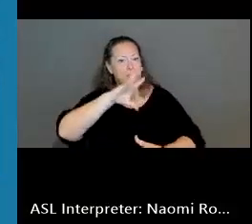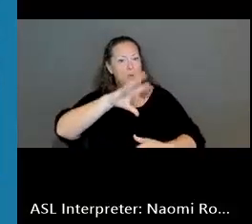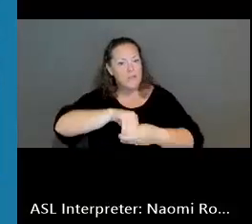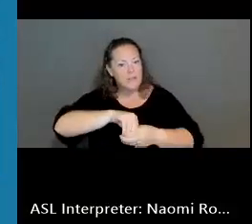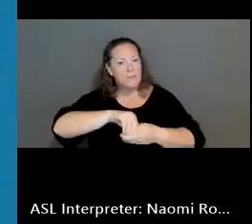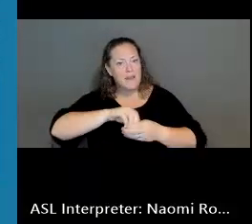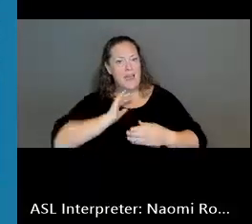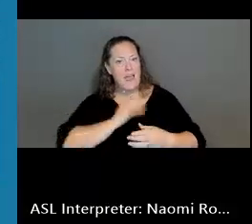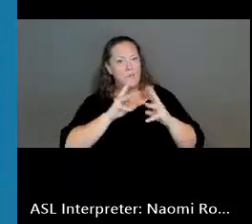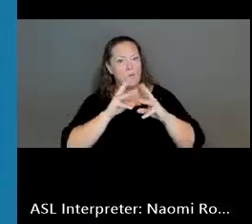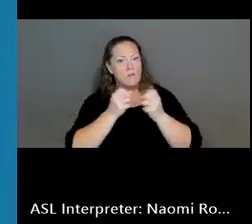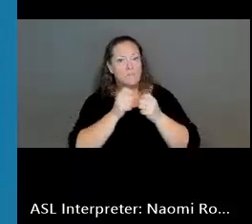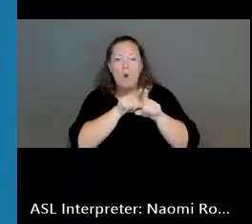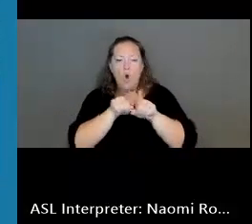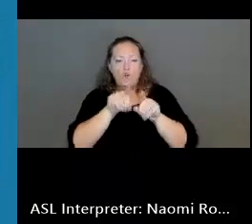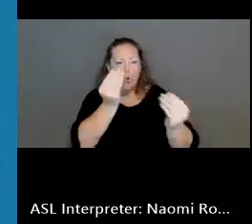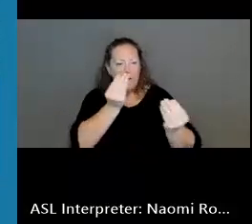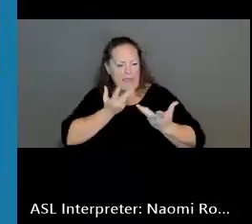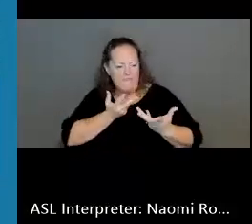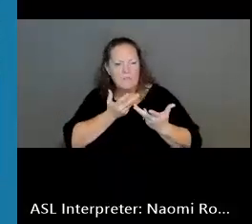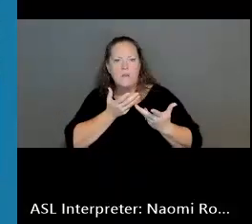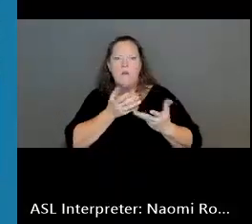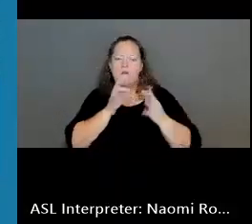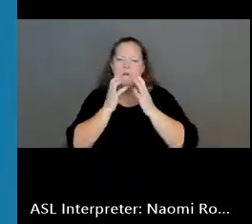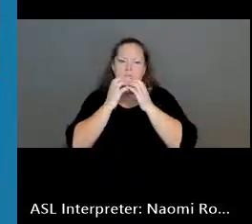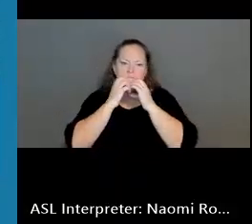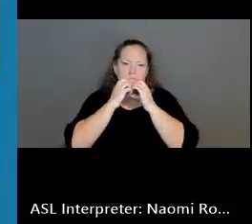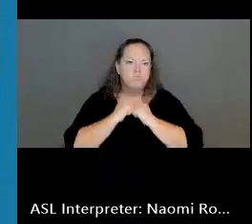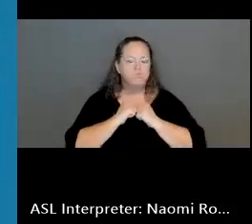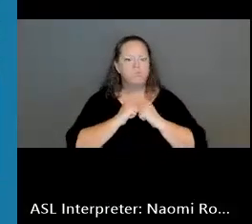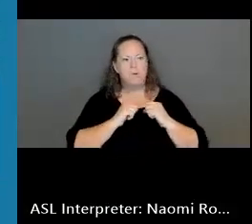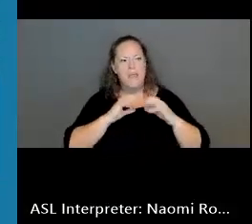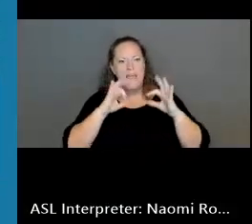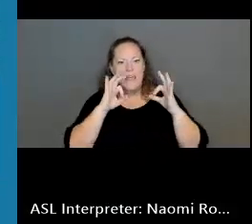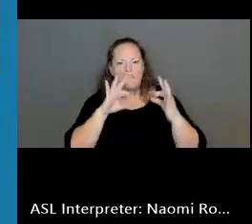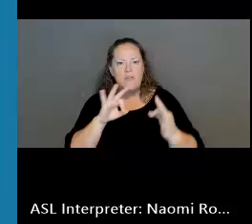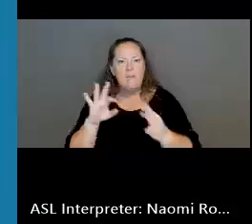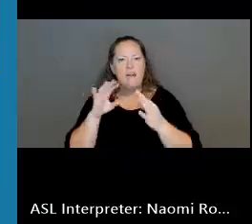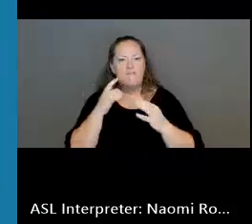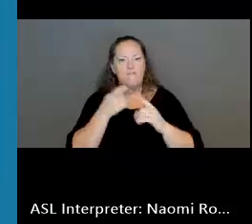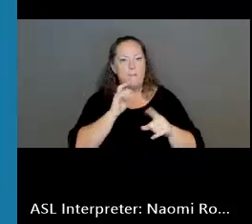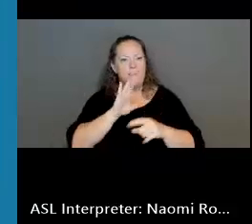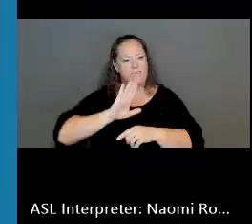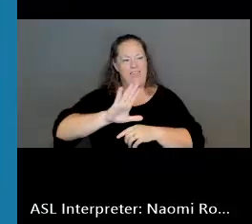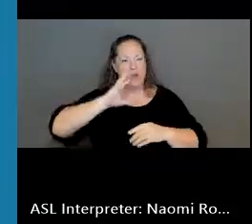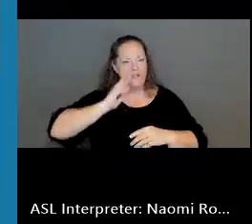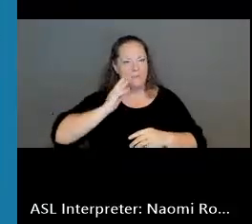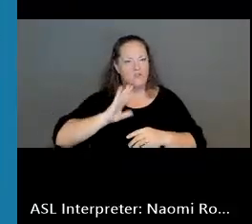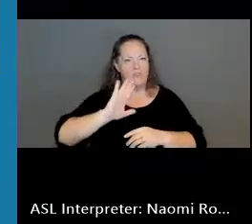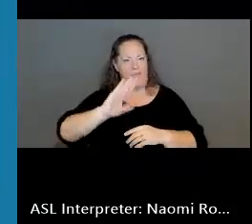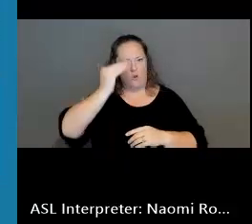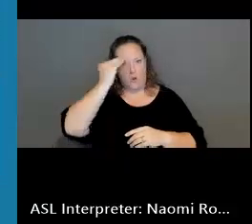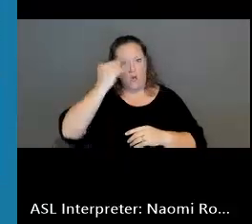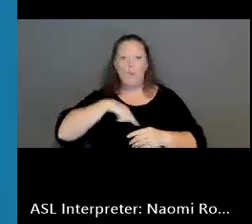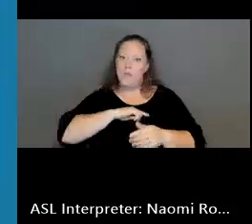provided valuable input on their experiences and their knowledge. So we tried to gather all of that feedback